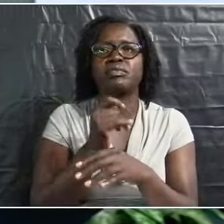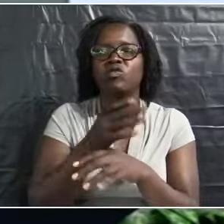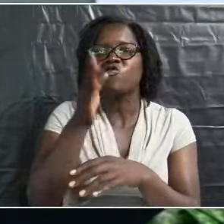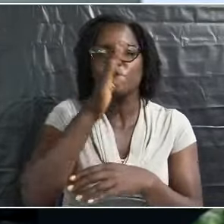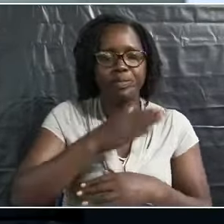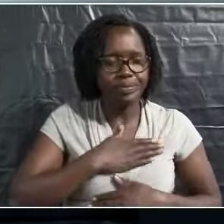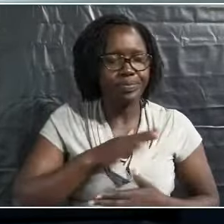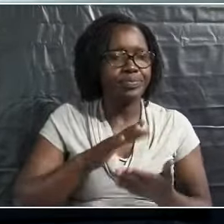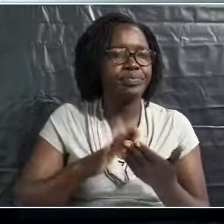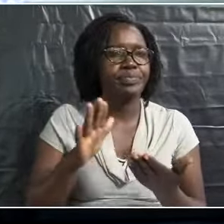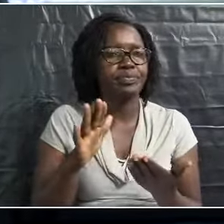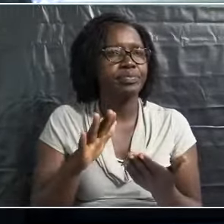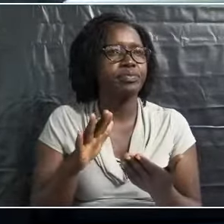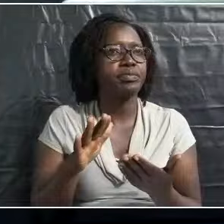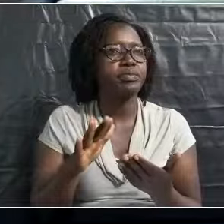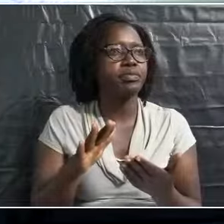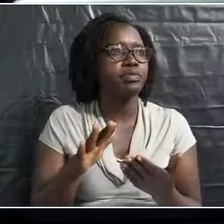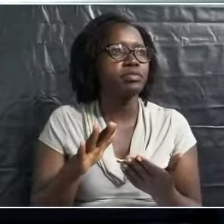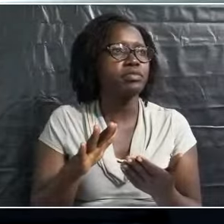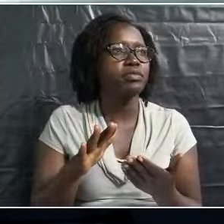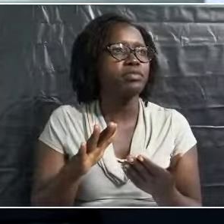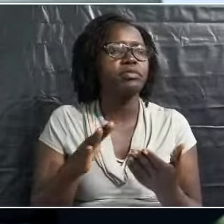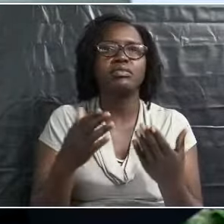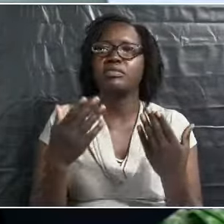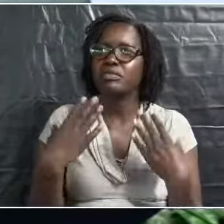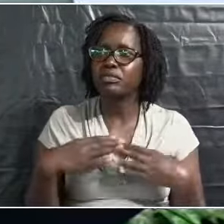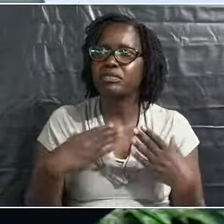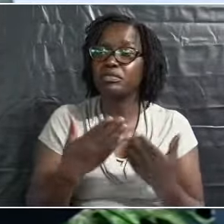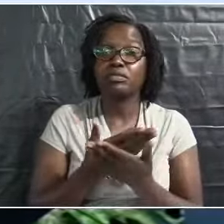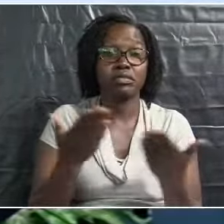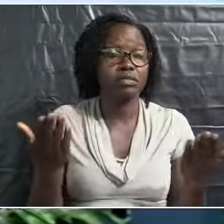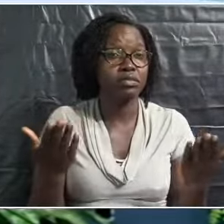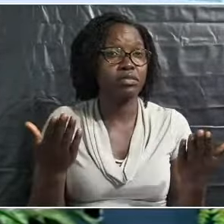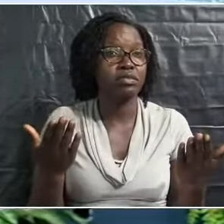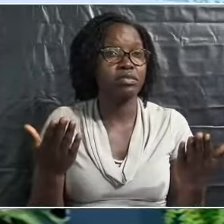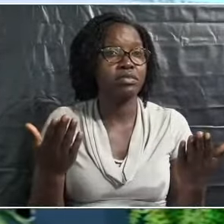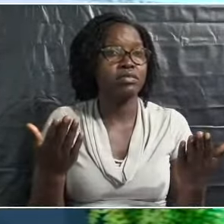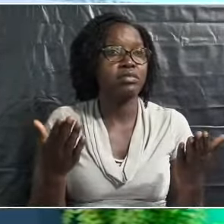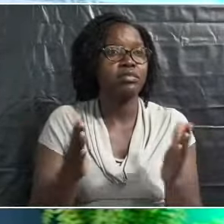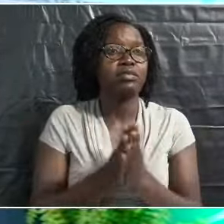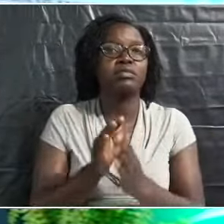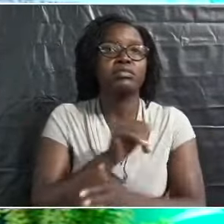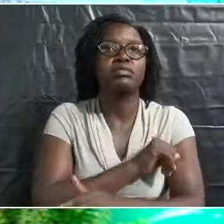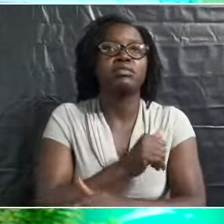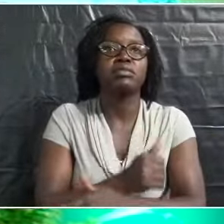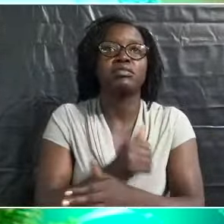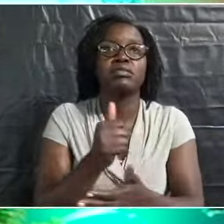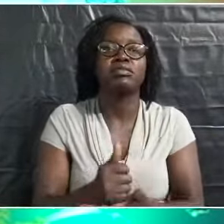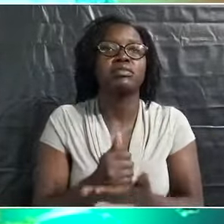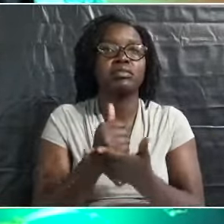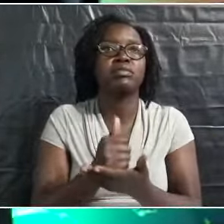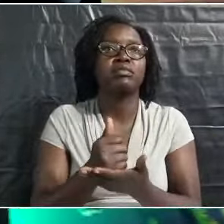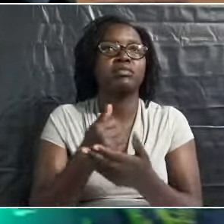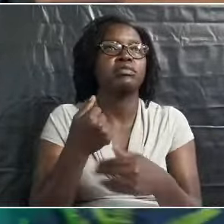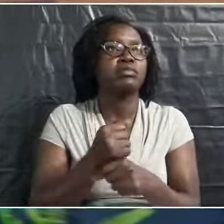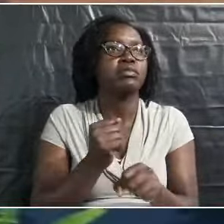glory in this place. There are people here with that capacity to help create this kind of a